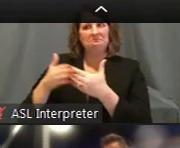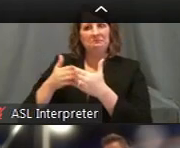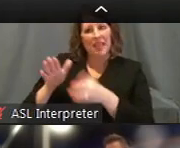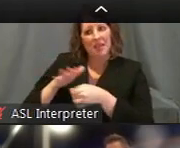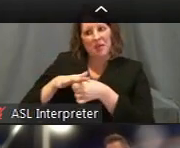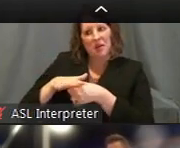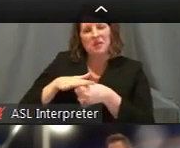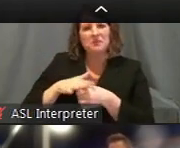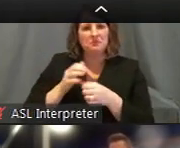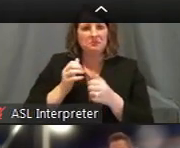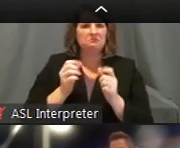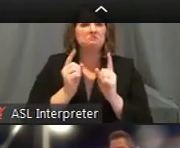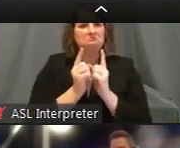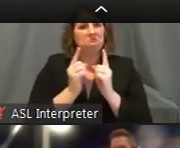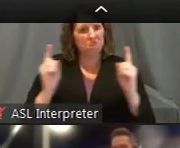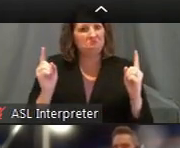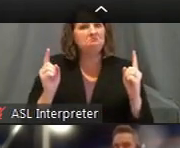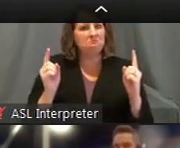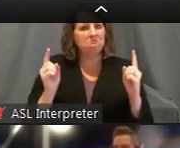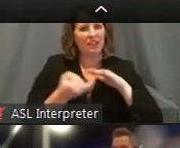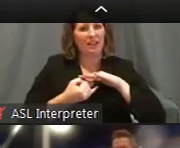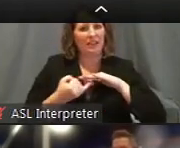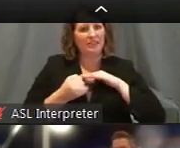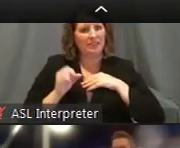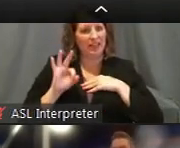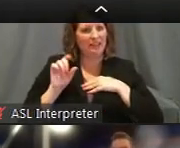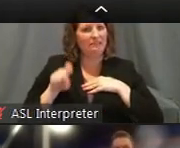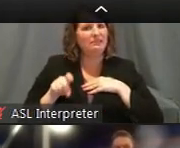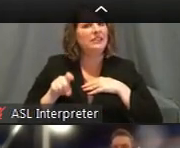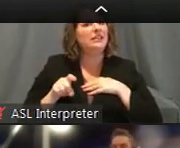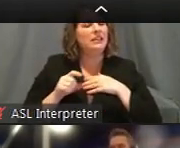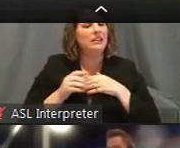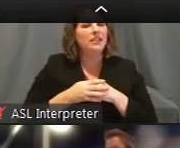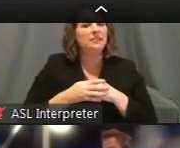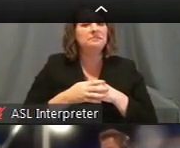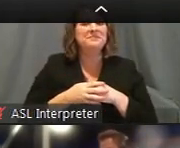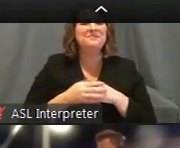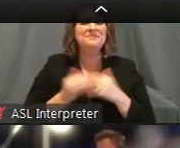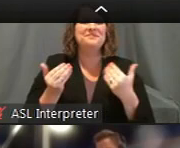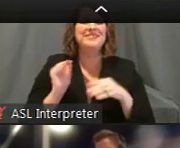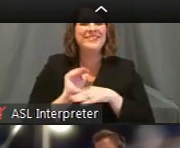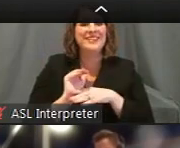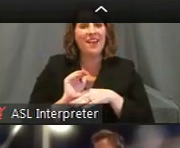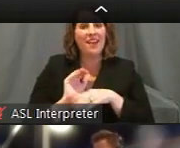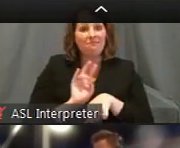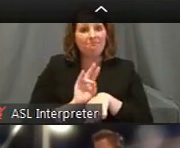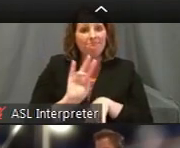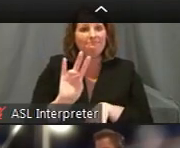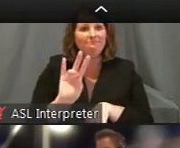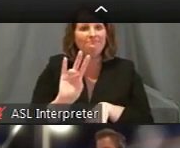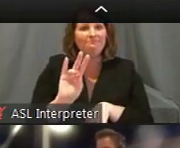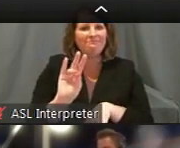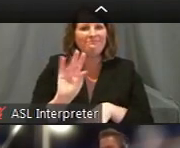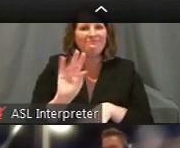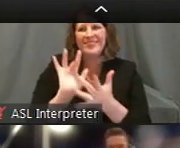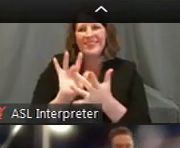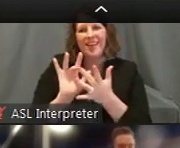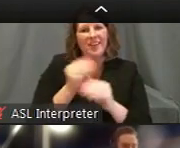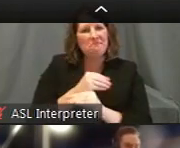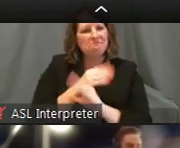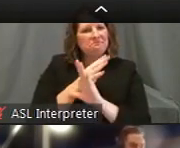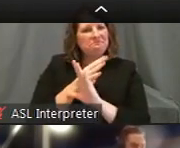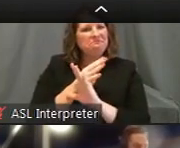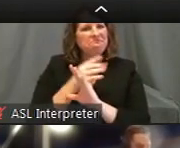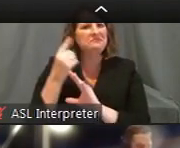to the extent you can. And at 7 o'clock tonight, call somebody that you care about or someone that you haven't talked to in a while and